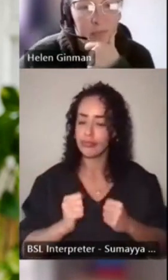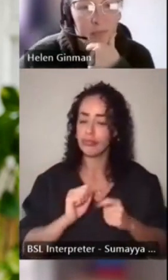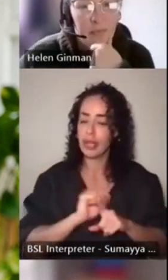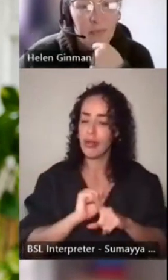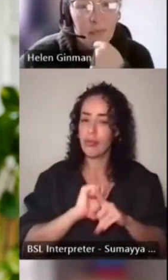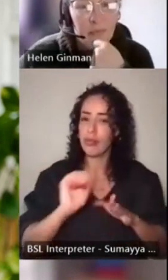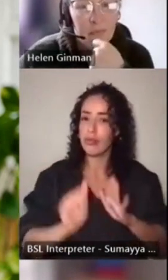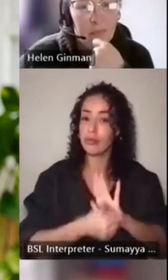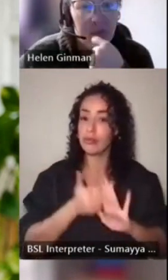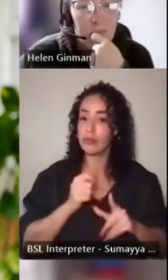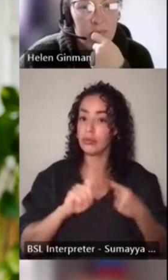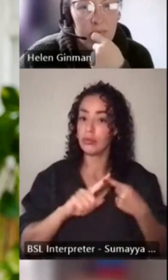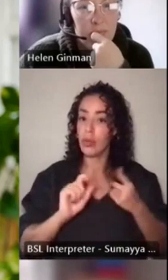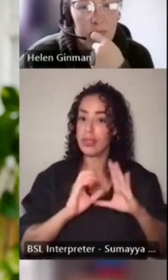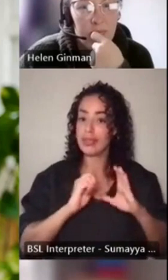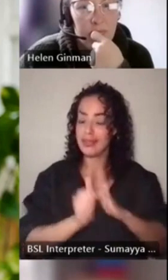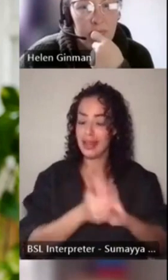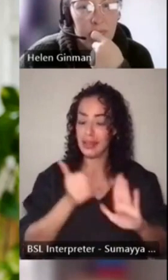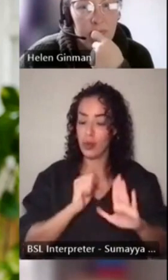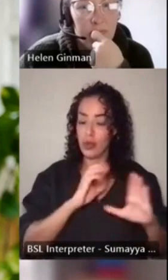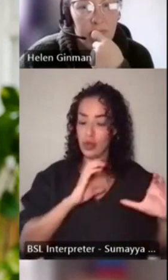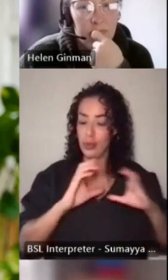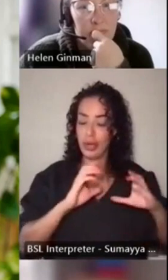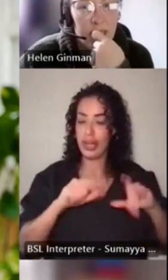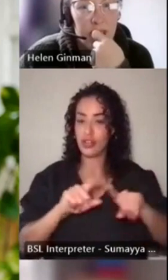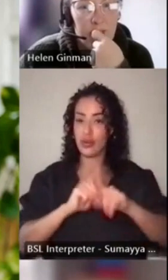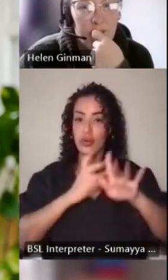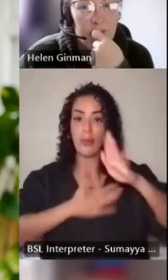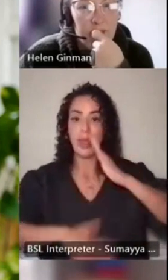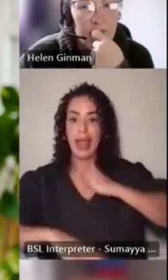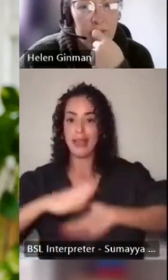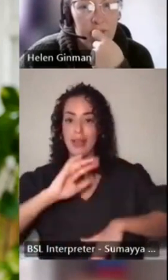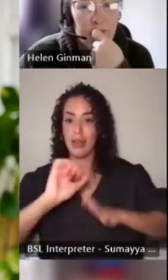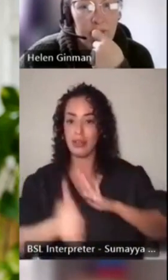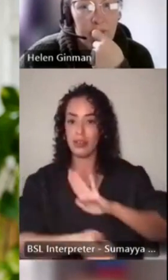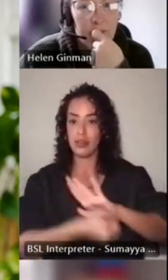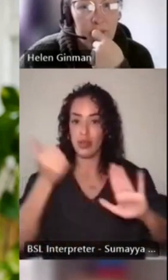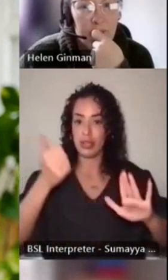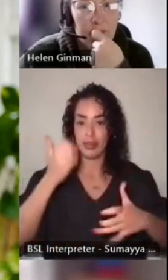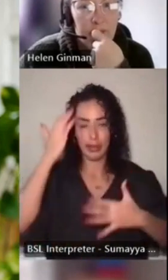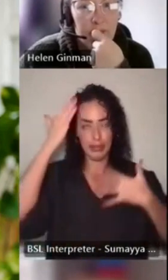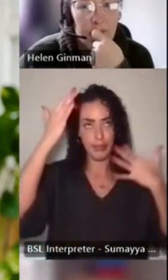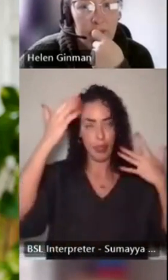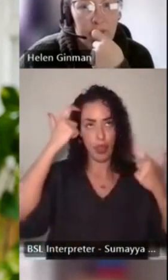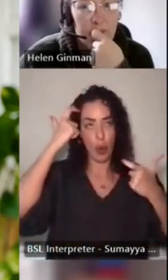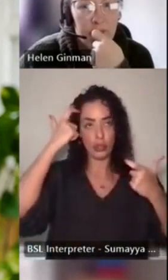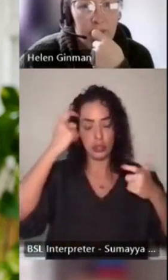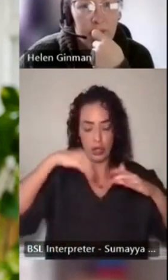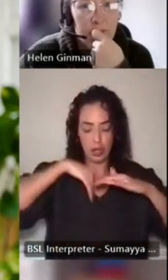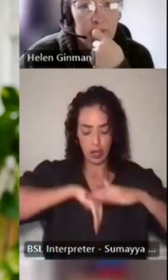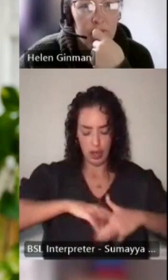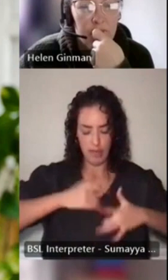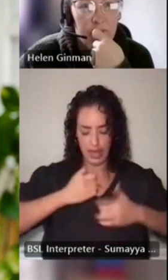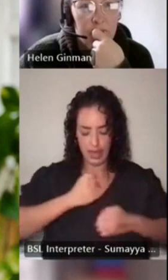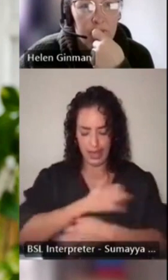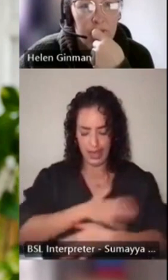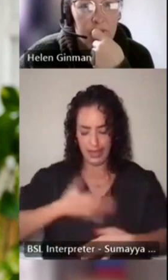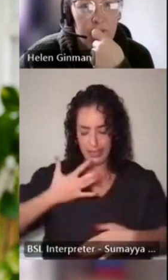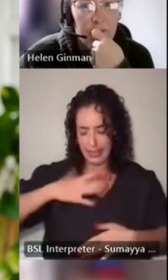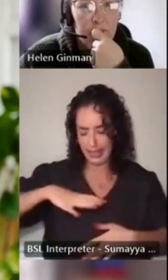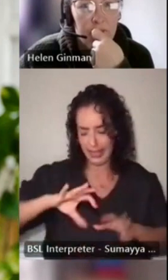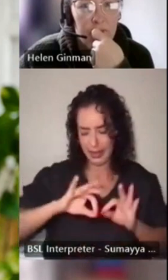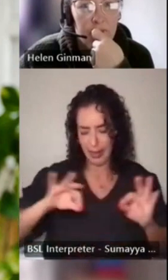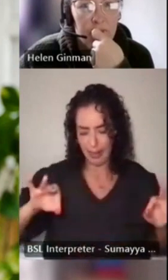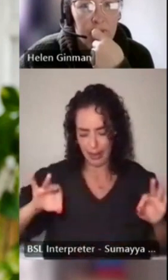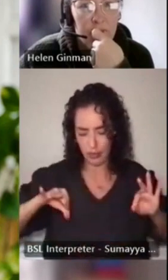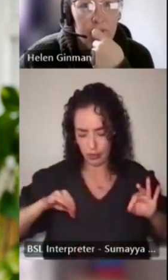are communication and behavioural skills that allow people to express their thoughts, feelings, needs and boundaries